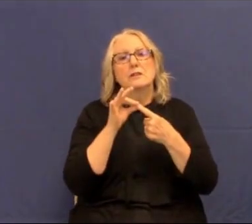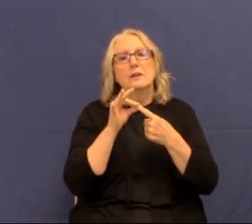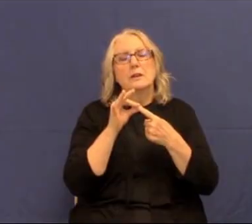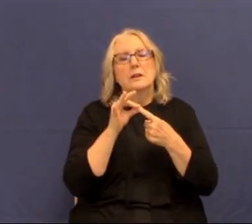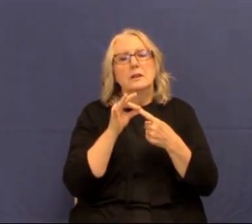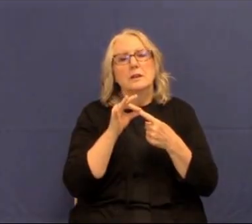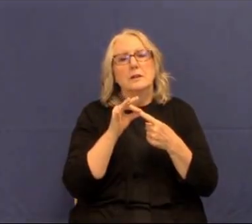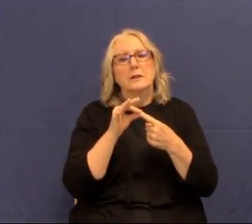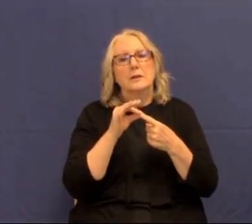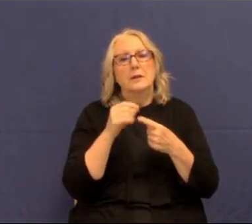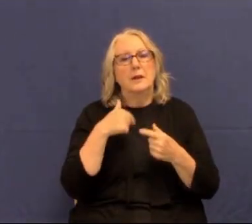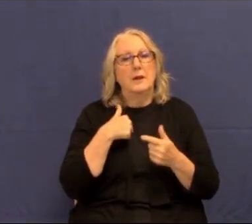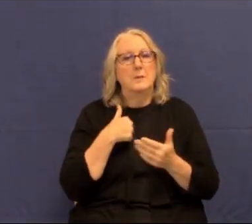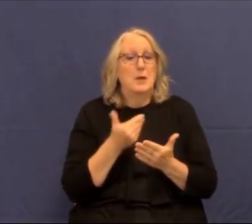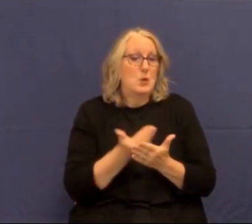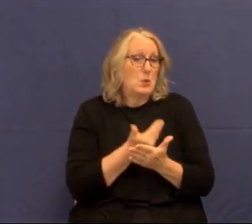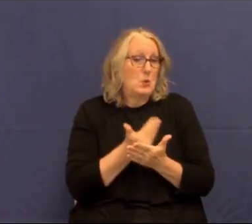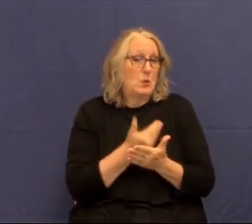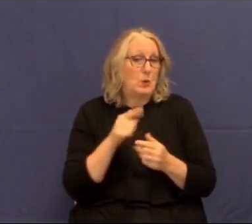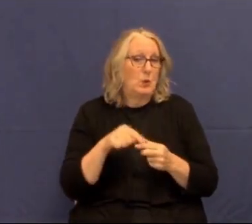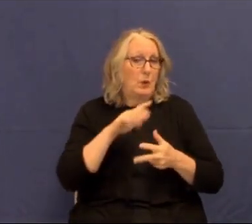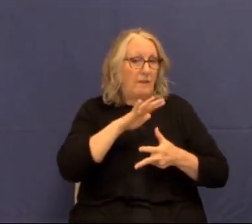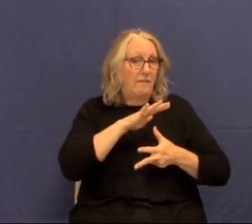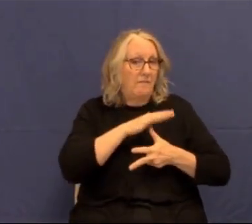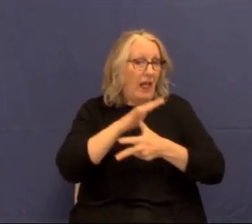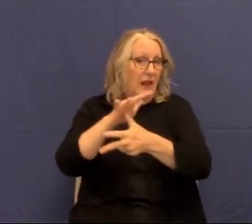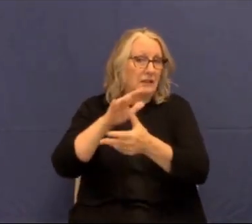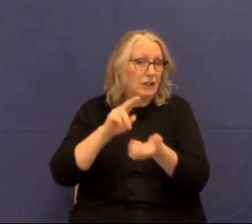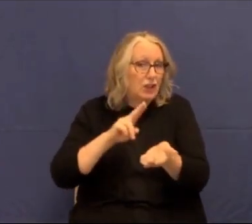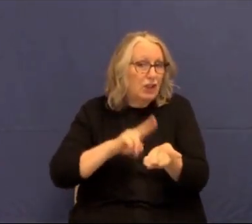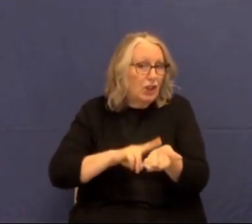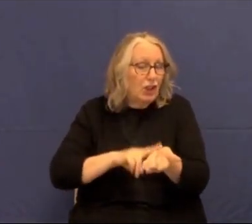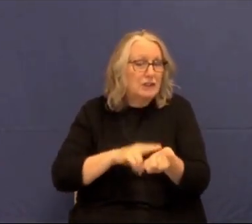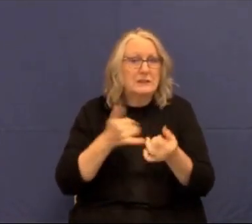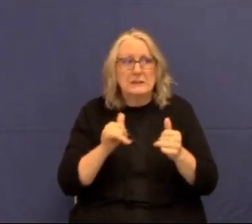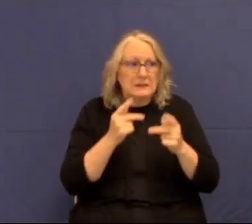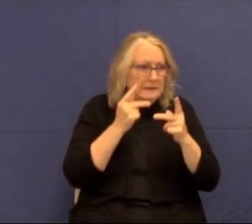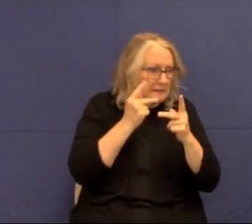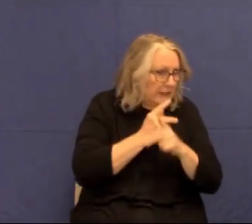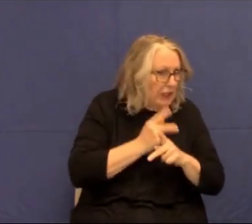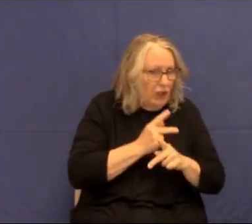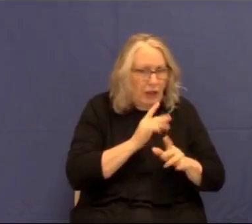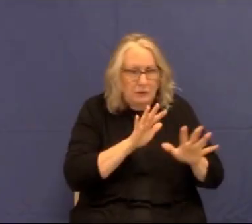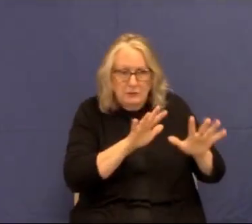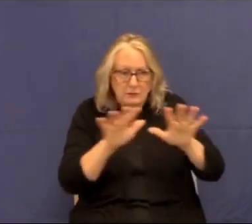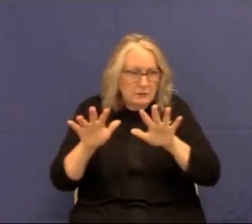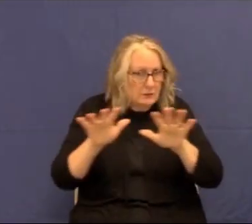especially since I'm like new to flight nursing and still kind of figuring the routine and everything